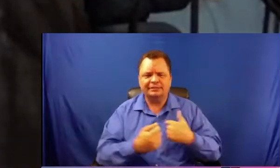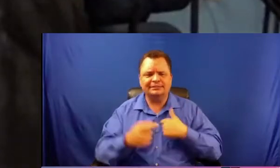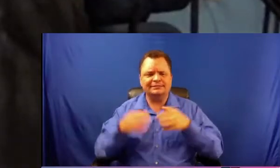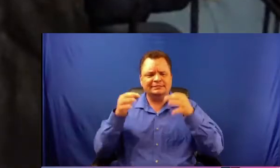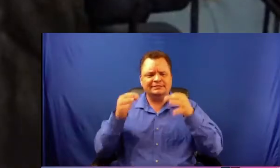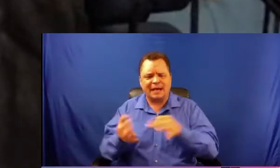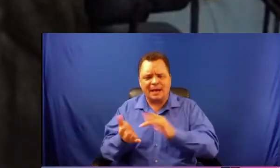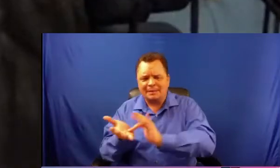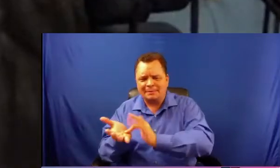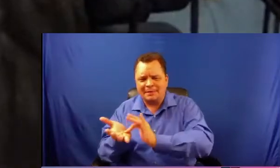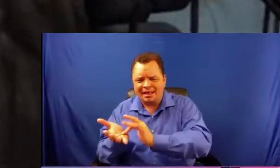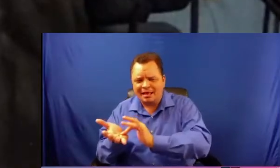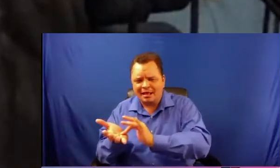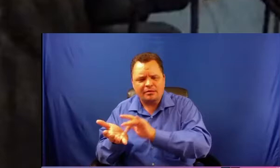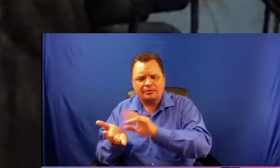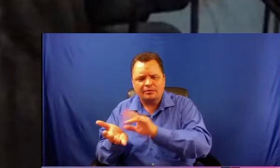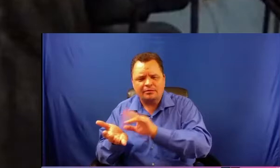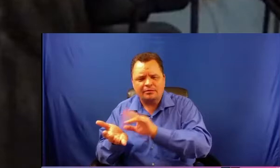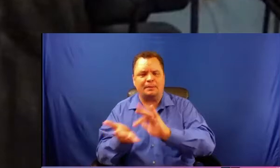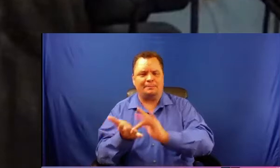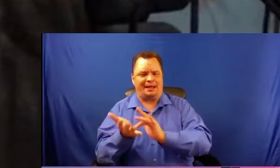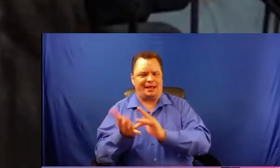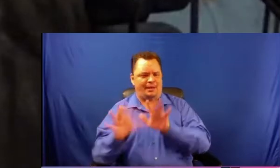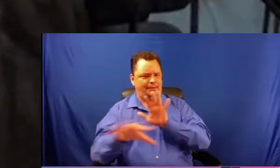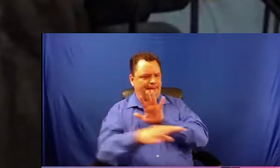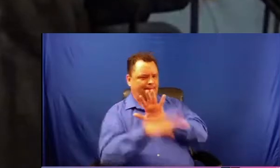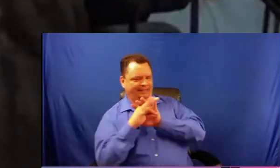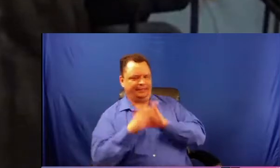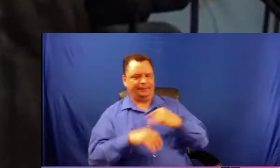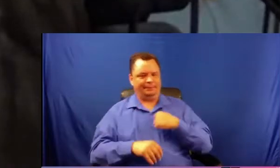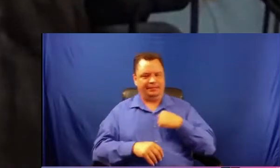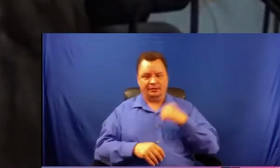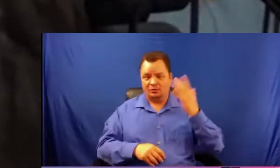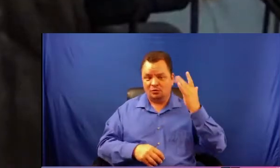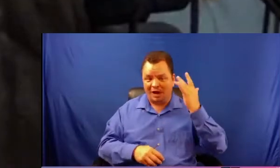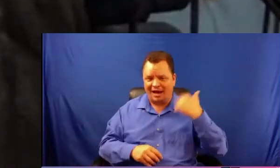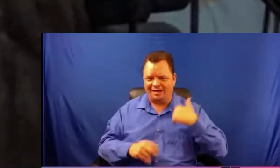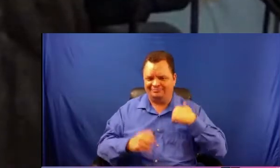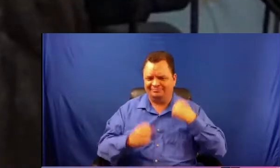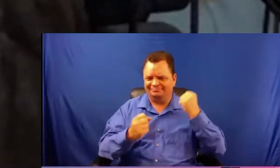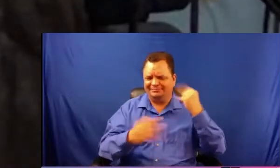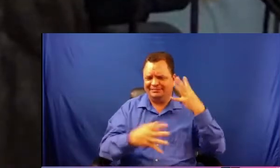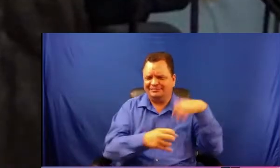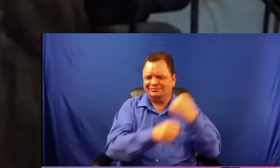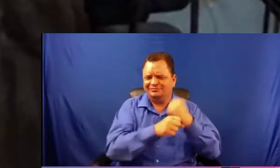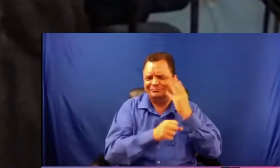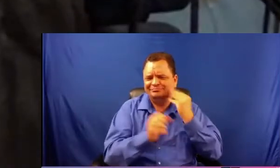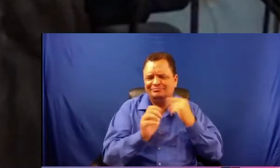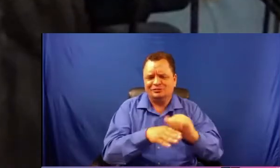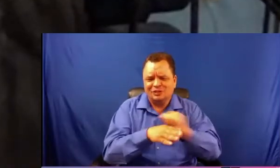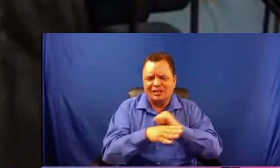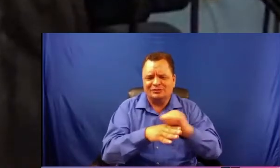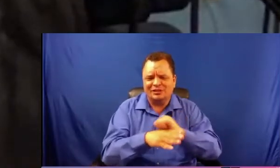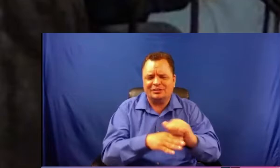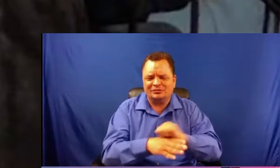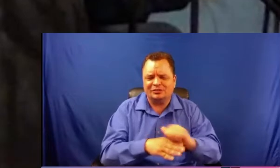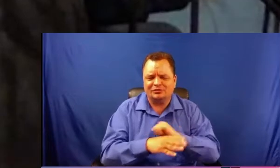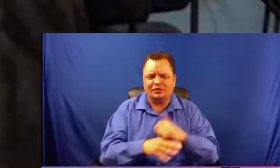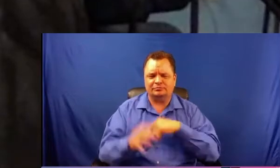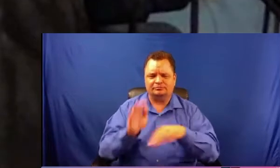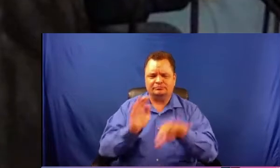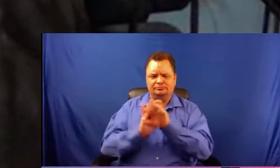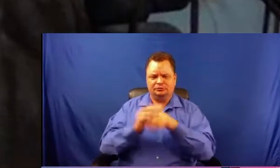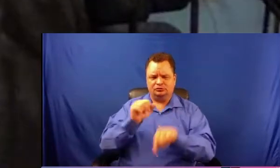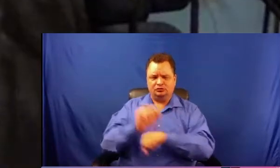through Special Forces or the Green Berets selection, they then select a job for you. And the job they selected for me, there's